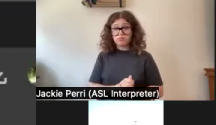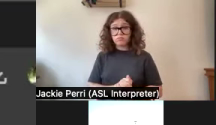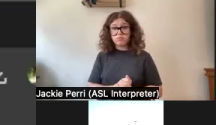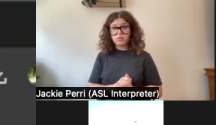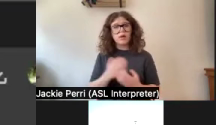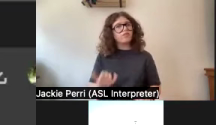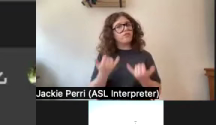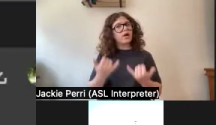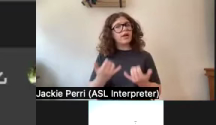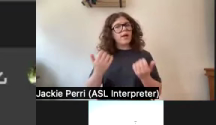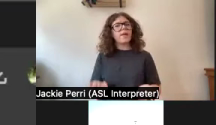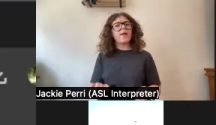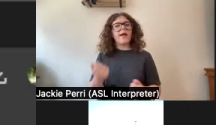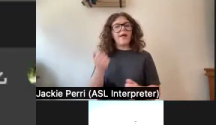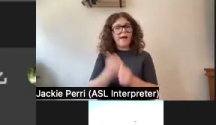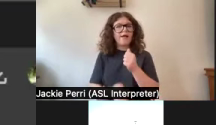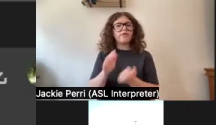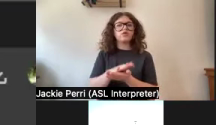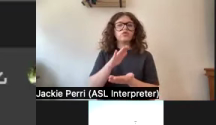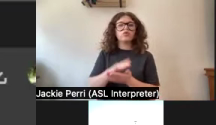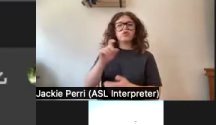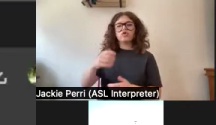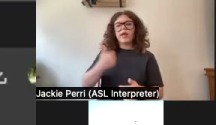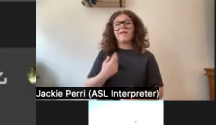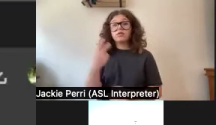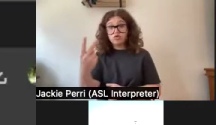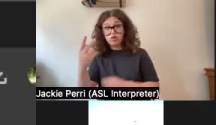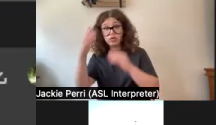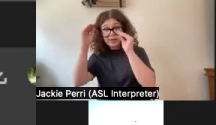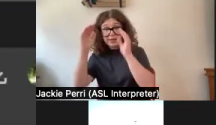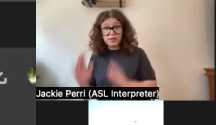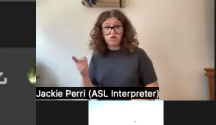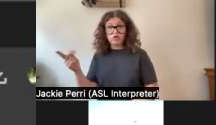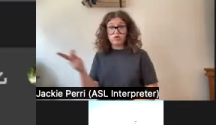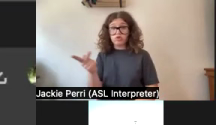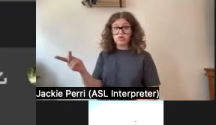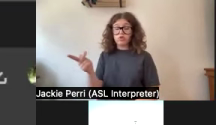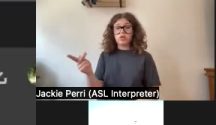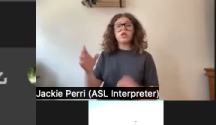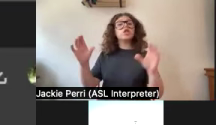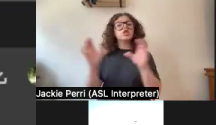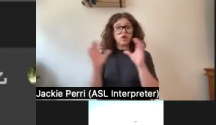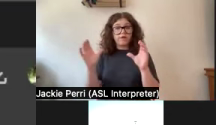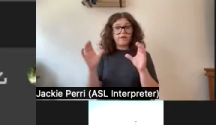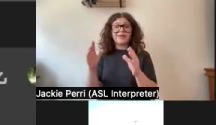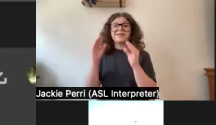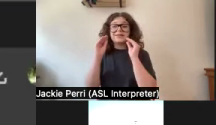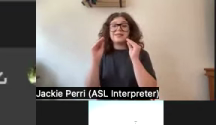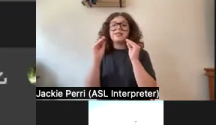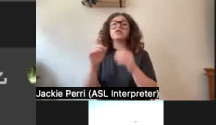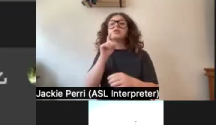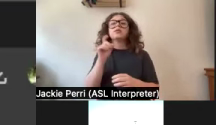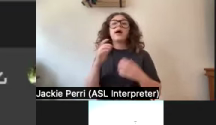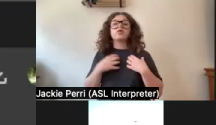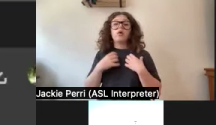should have 2 educators, 2 teachers who are certified to teach sexual health education at your